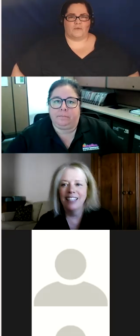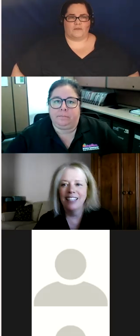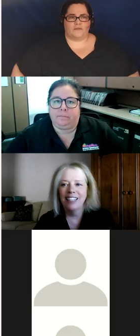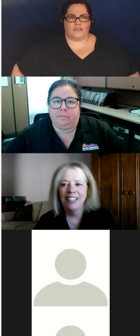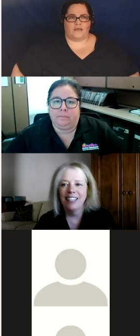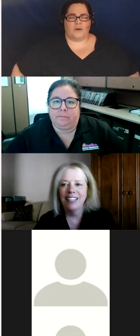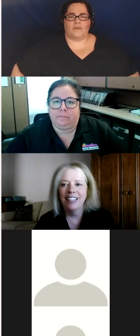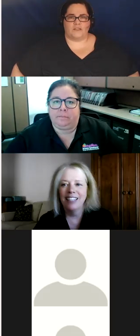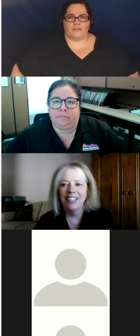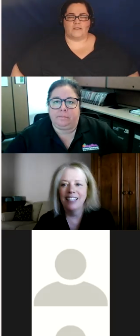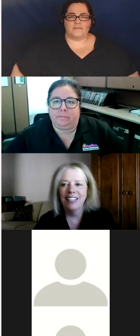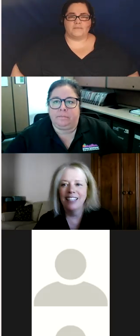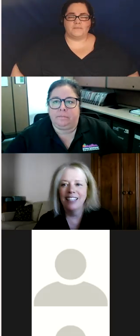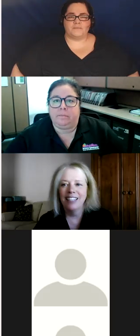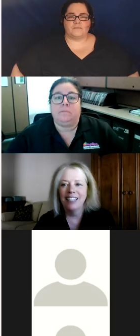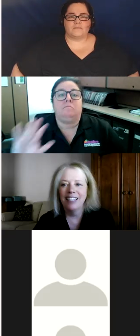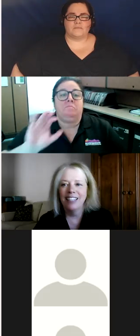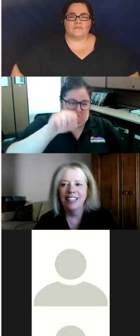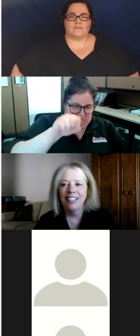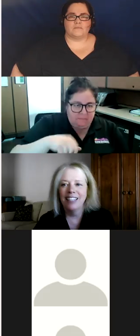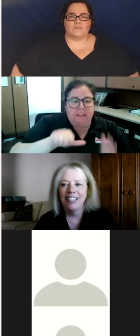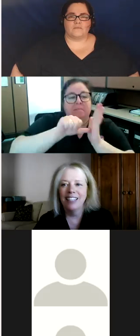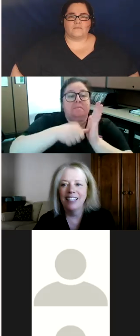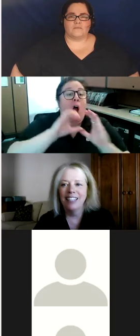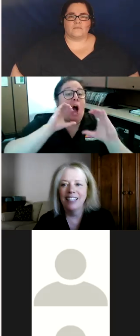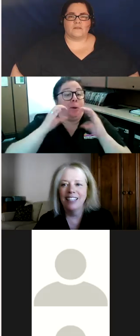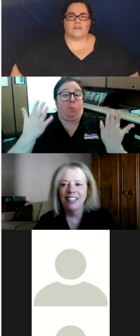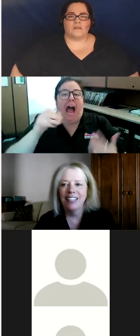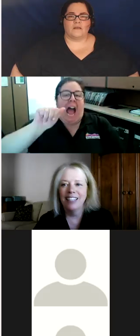those populations.